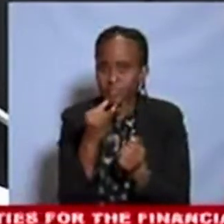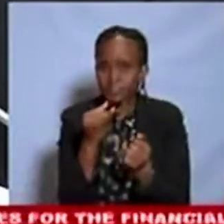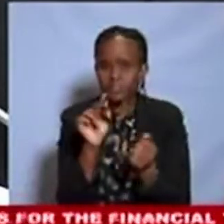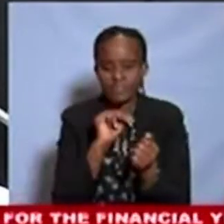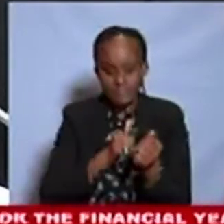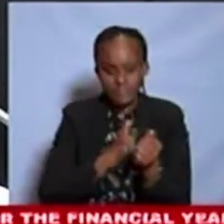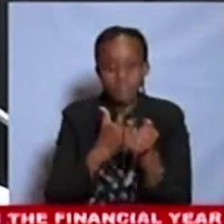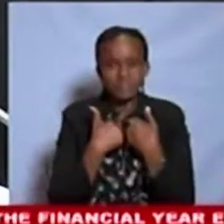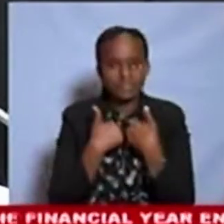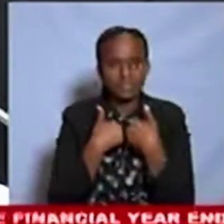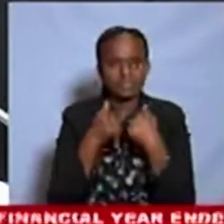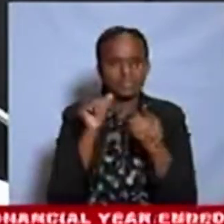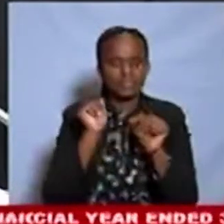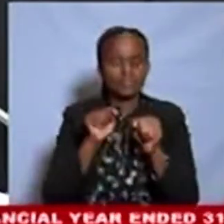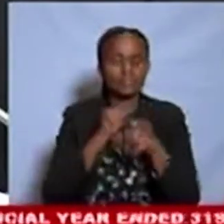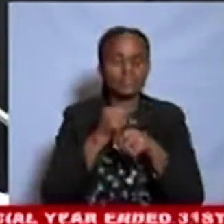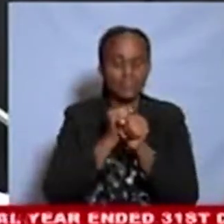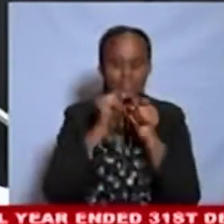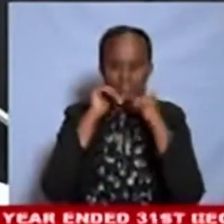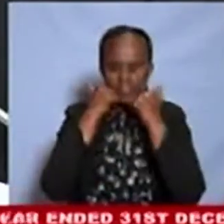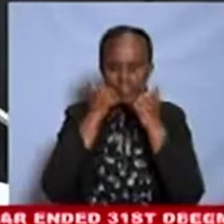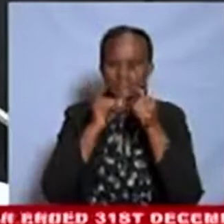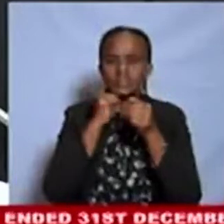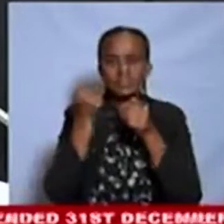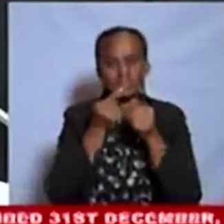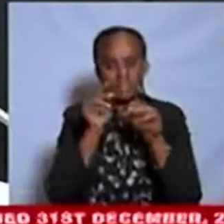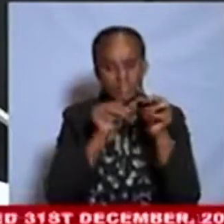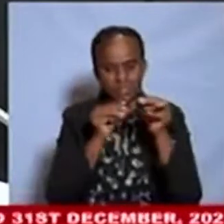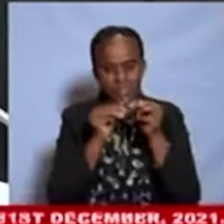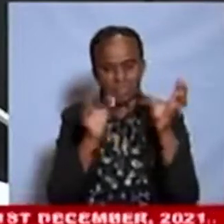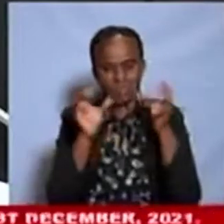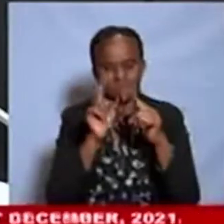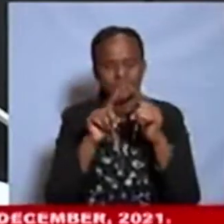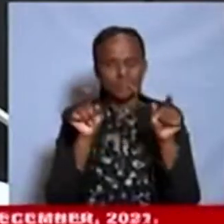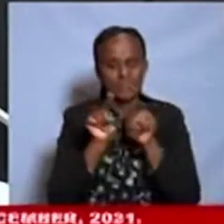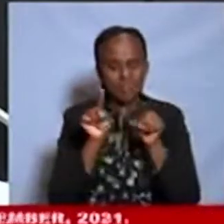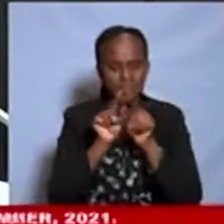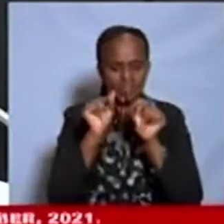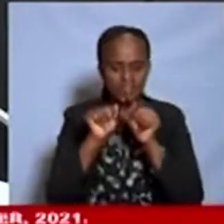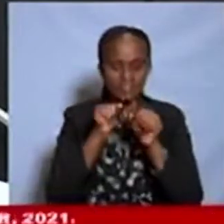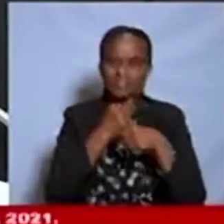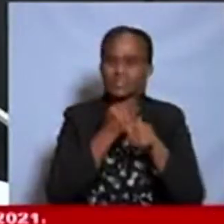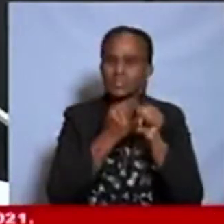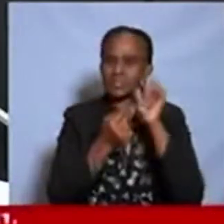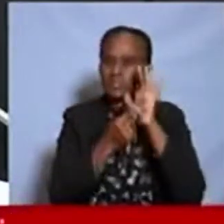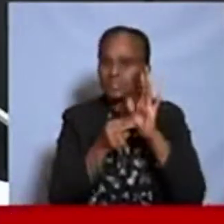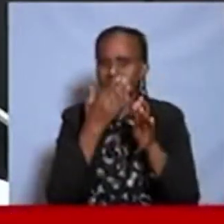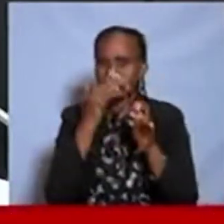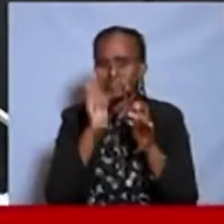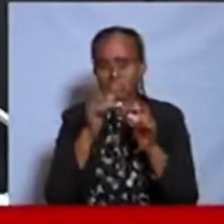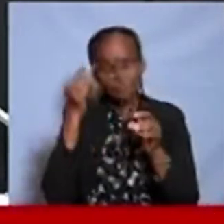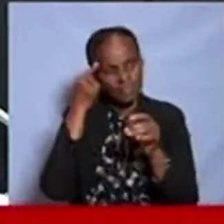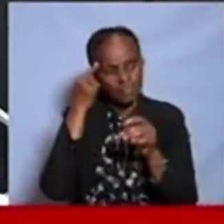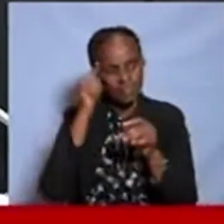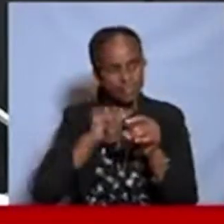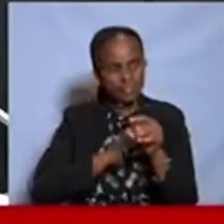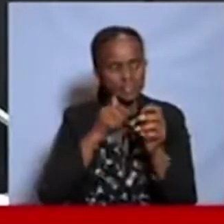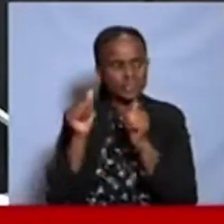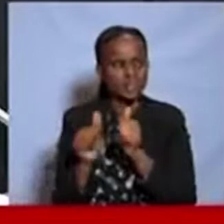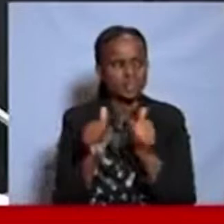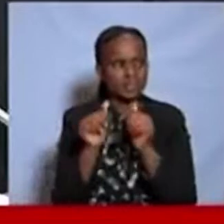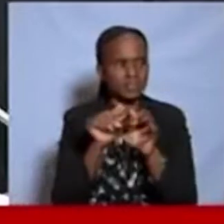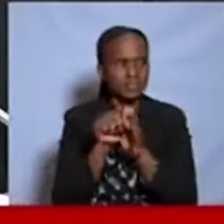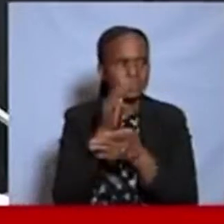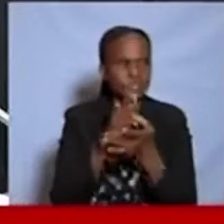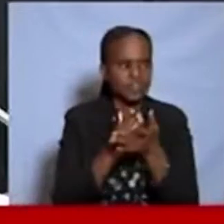degenerates, it may imbalance not only the council management, but sometimes it can even dent the face of government. So we act in certain